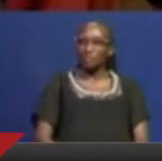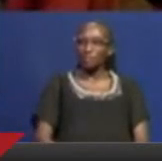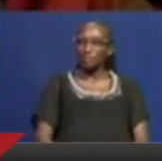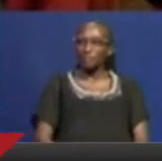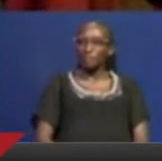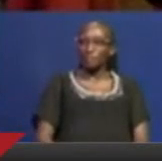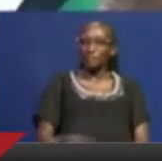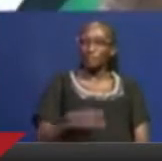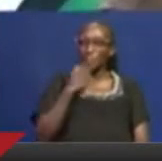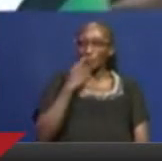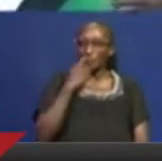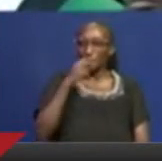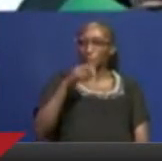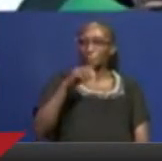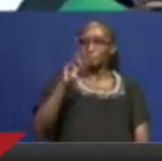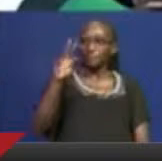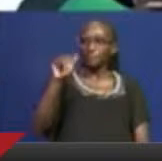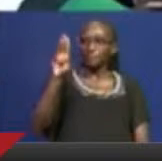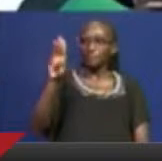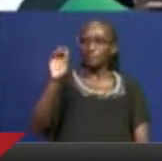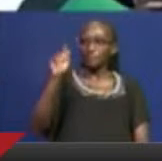Bumula, Nelson Jack Wamboka.